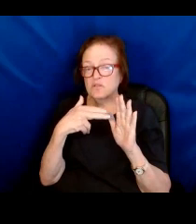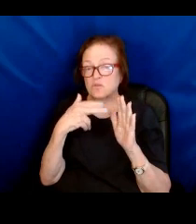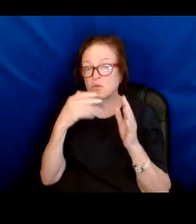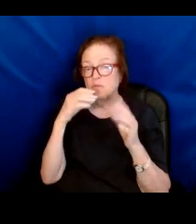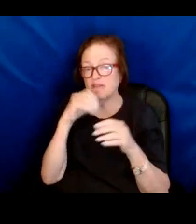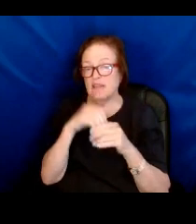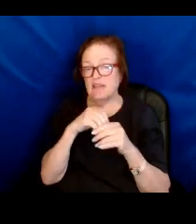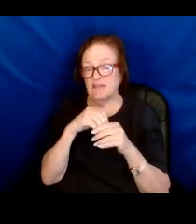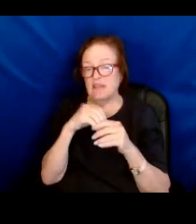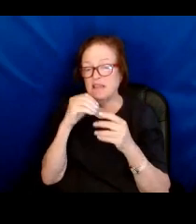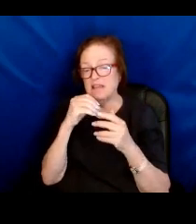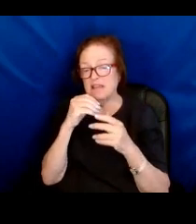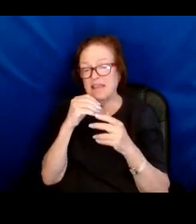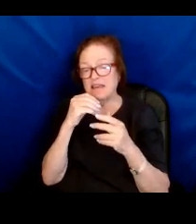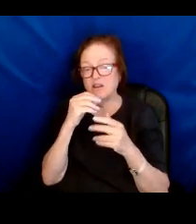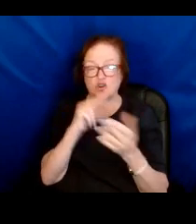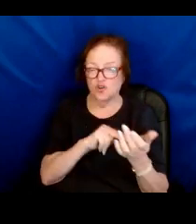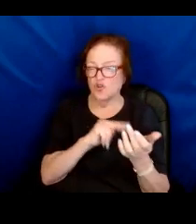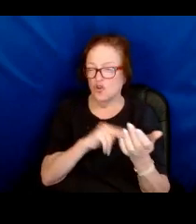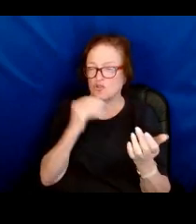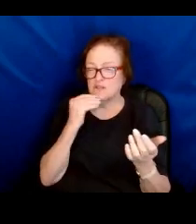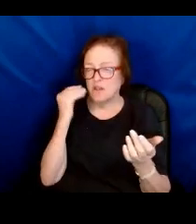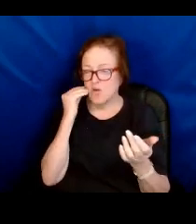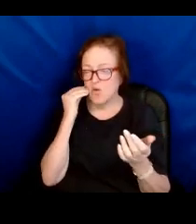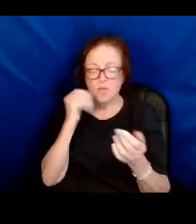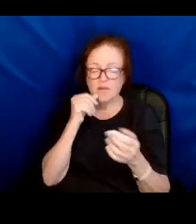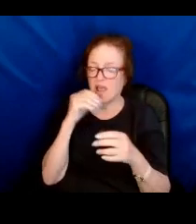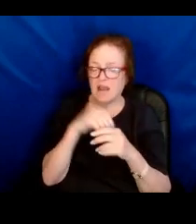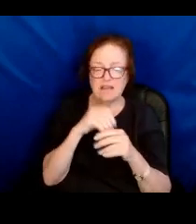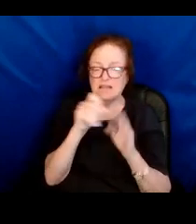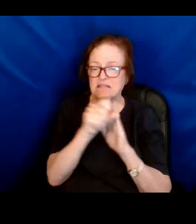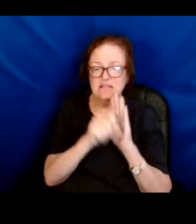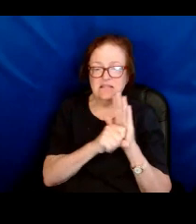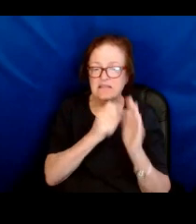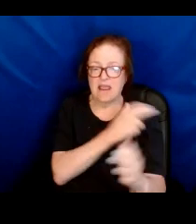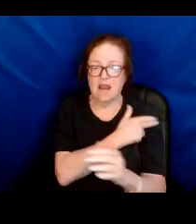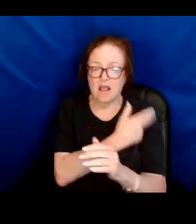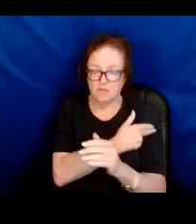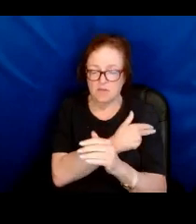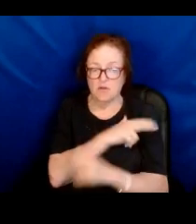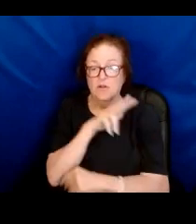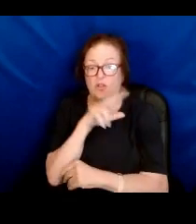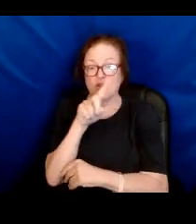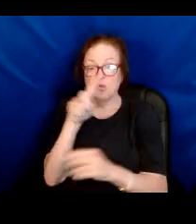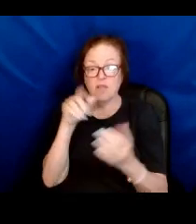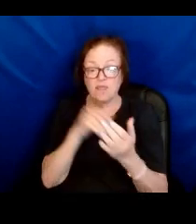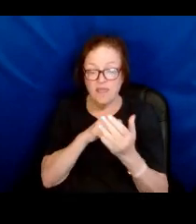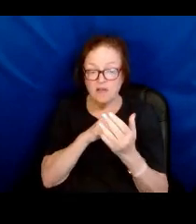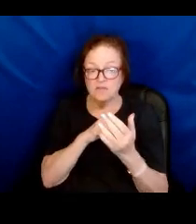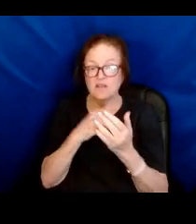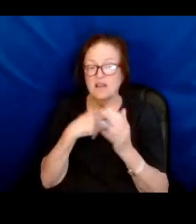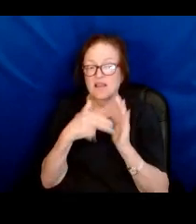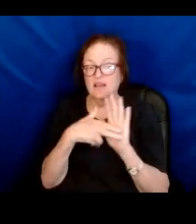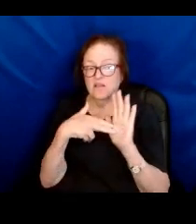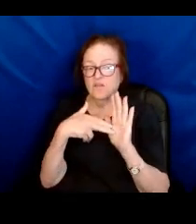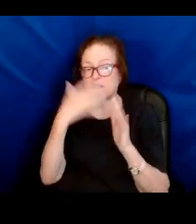in an assisted care nursing home facility, not in a state hospital. 31,000 people had a diagnosis of